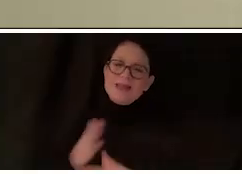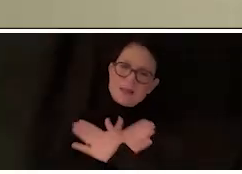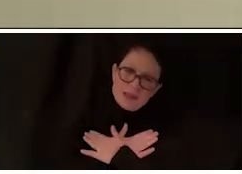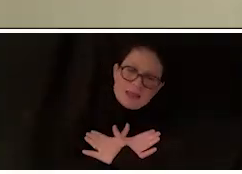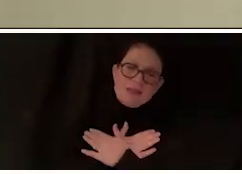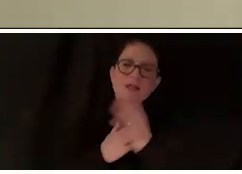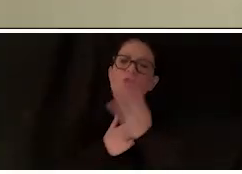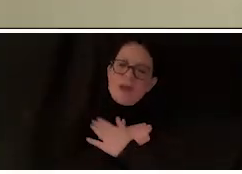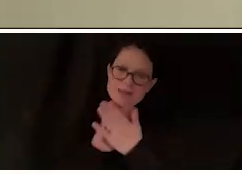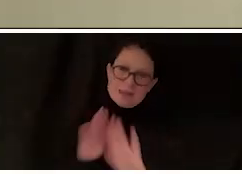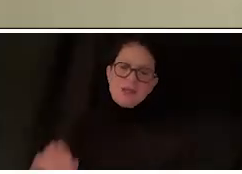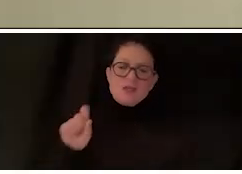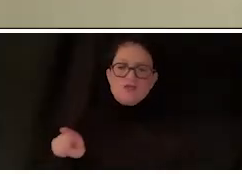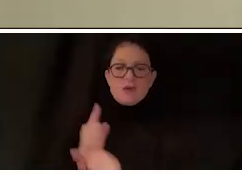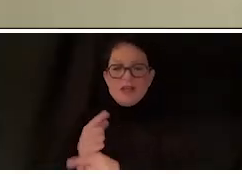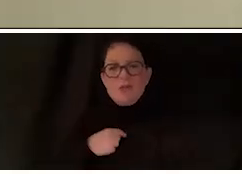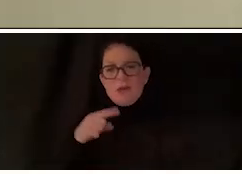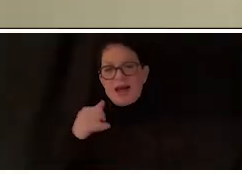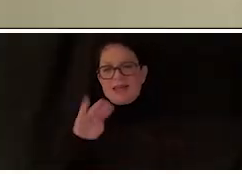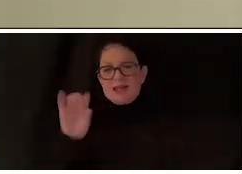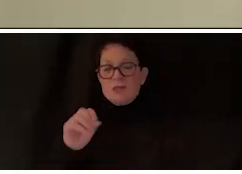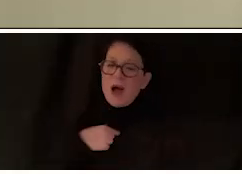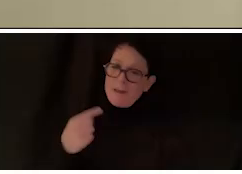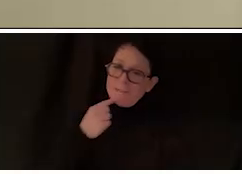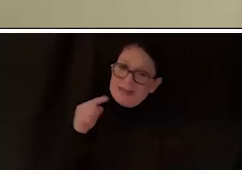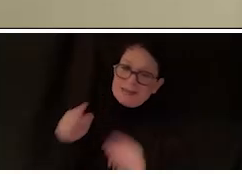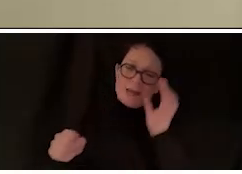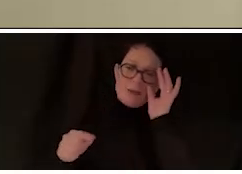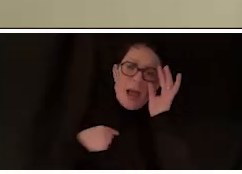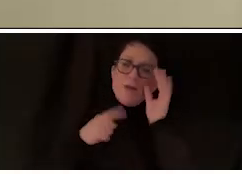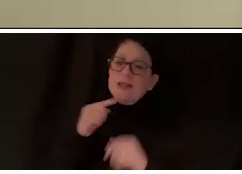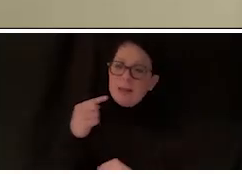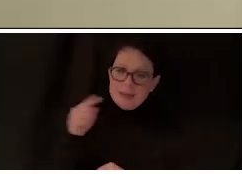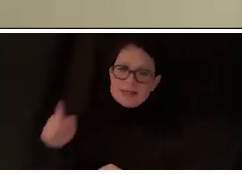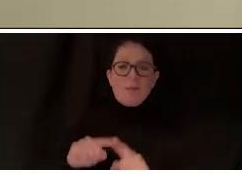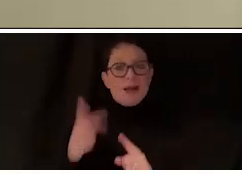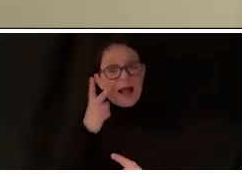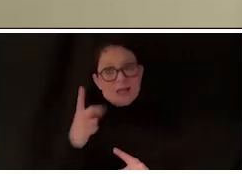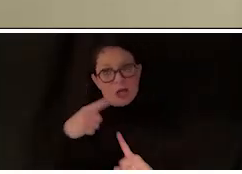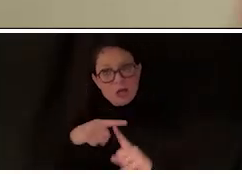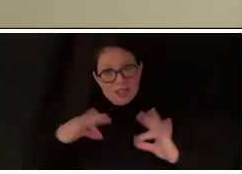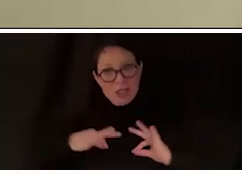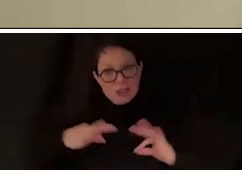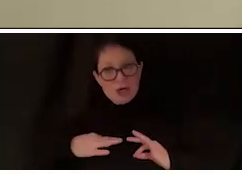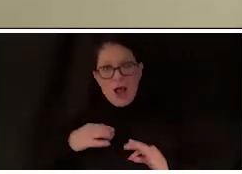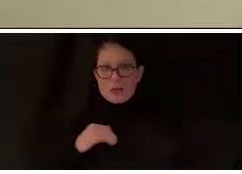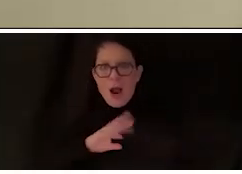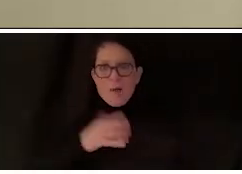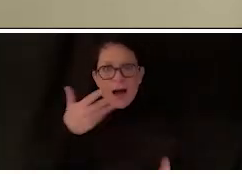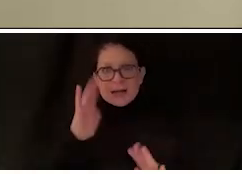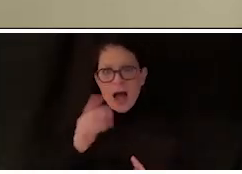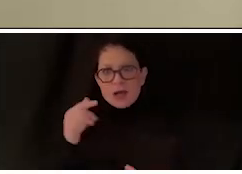I know. Rest in peace to my Gizmo too. Boy, do I miss him. But I saw that t-shirt. I was like, oh my